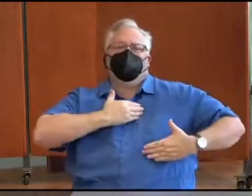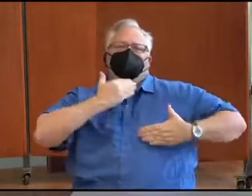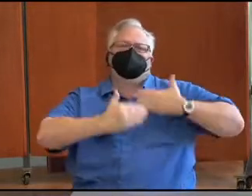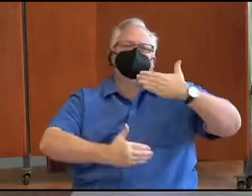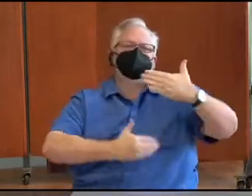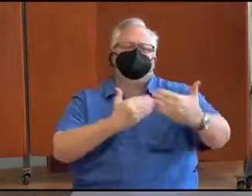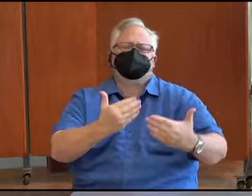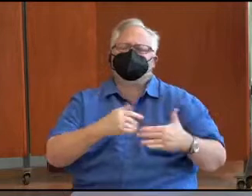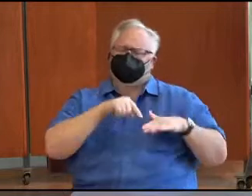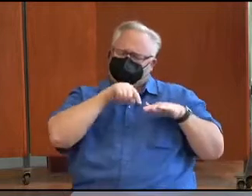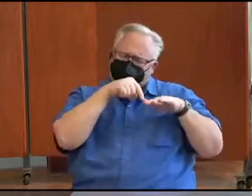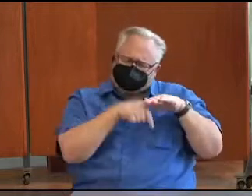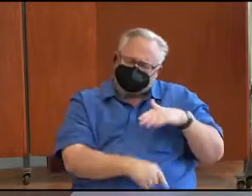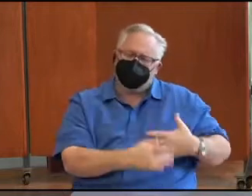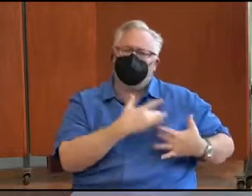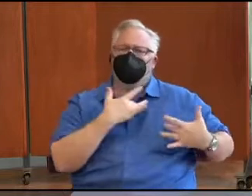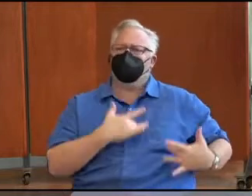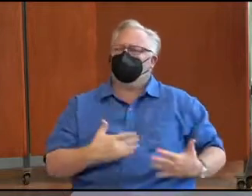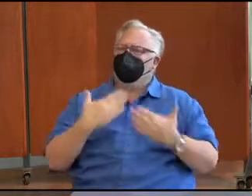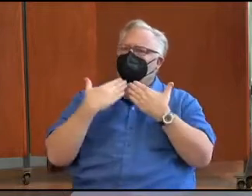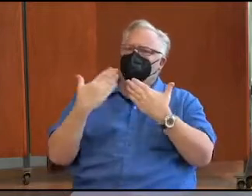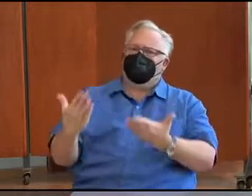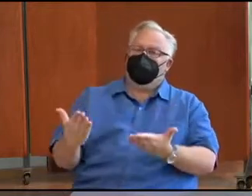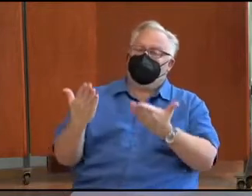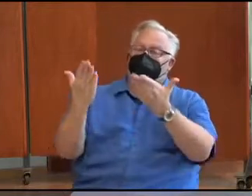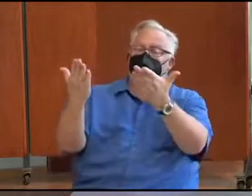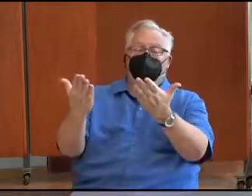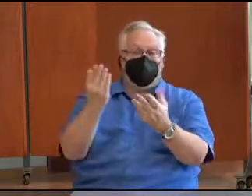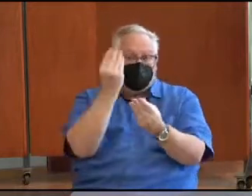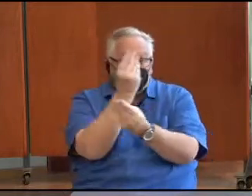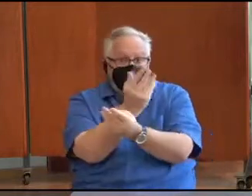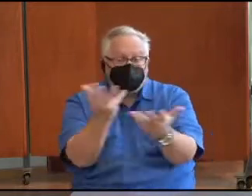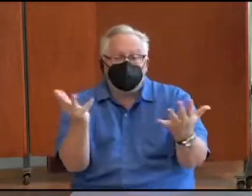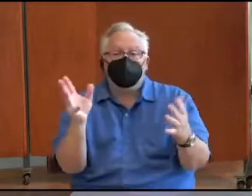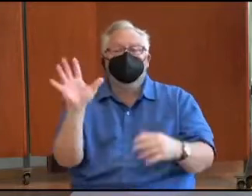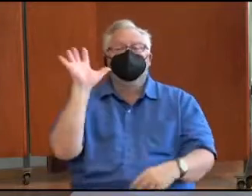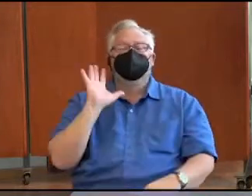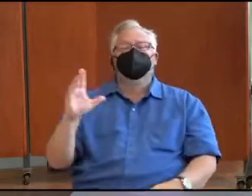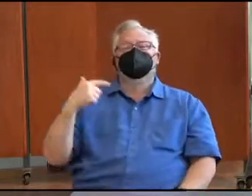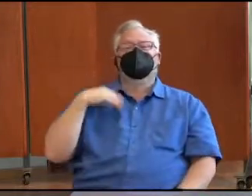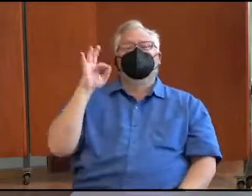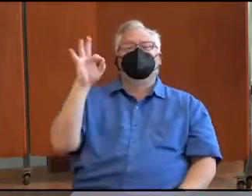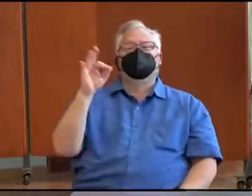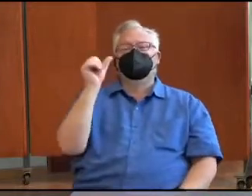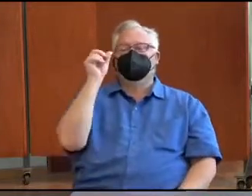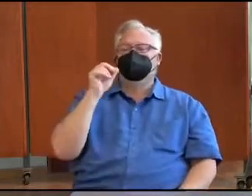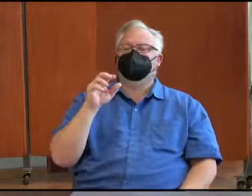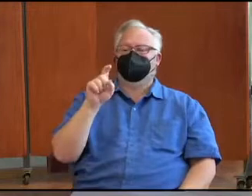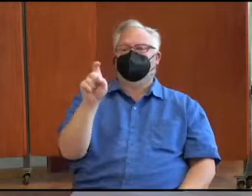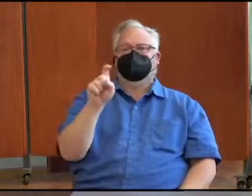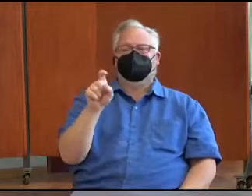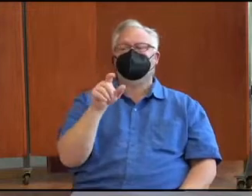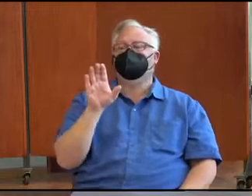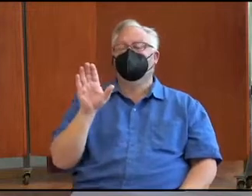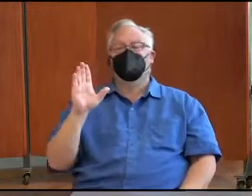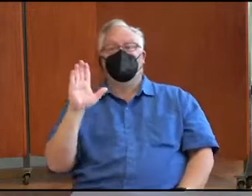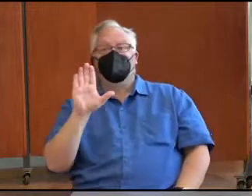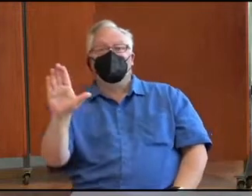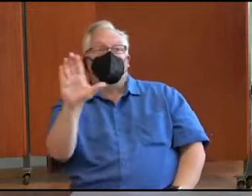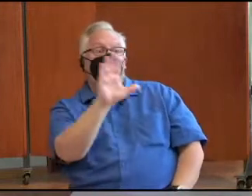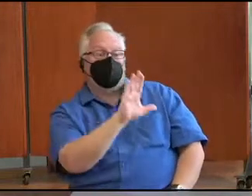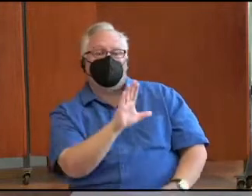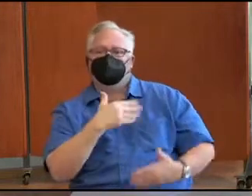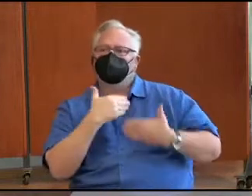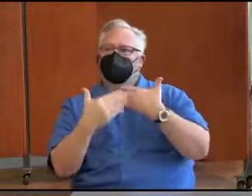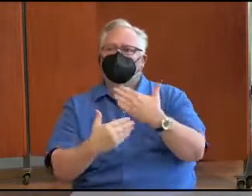know that when I was minister in Phoenix, they were inspired by your generosity. And you all set a culture in the